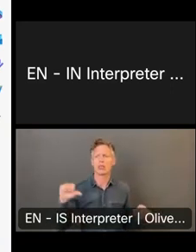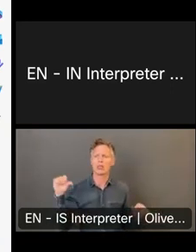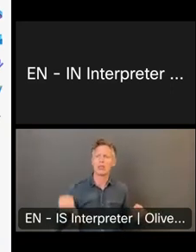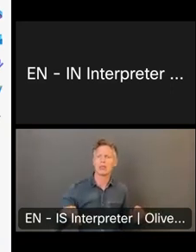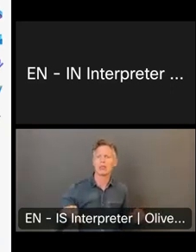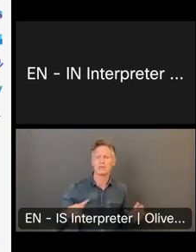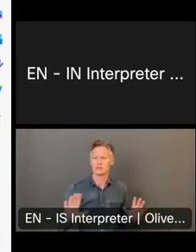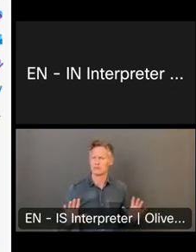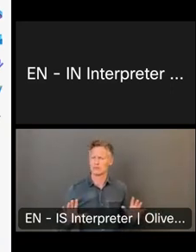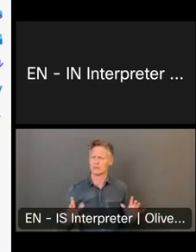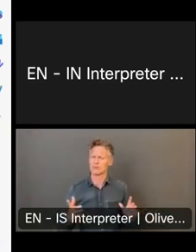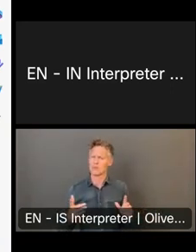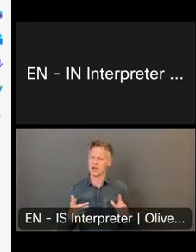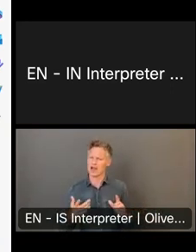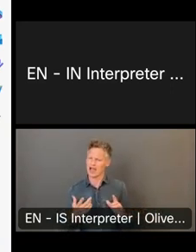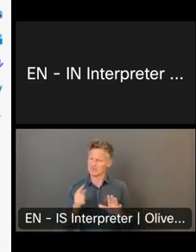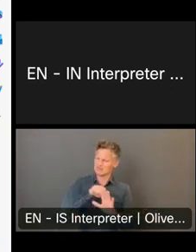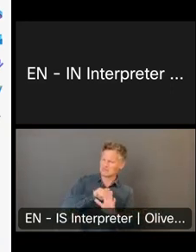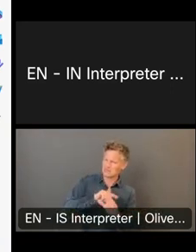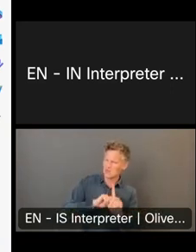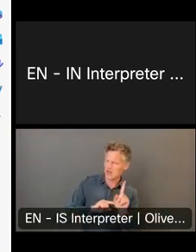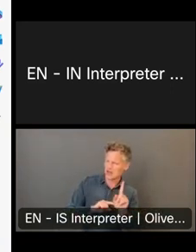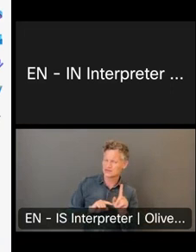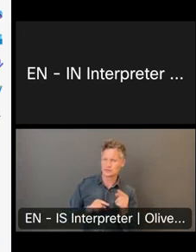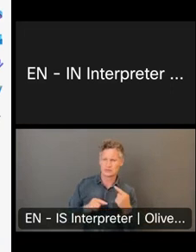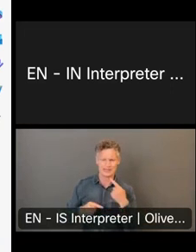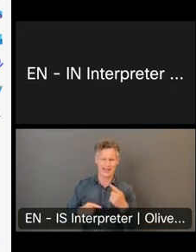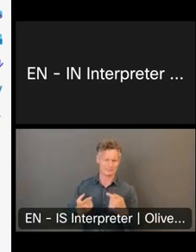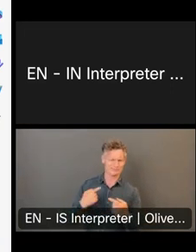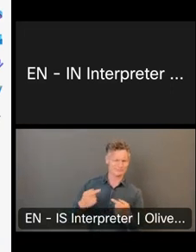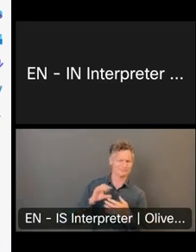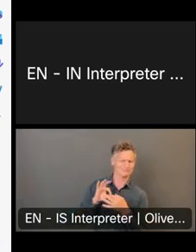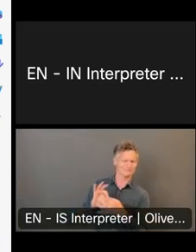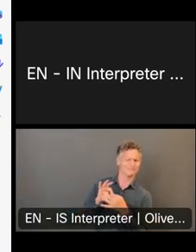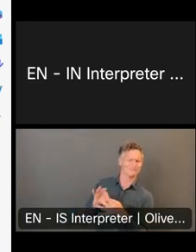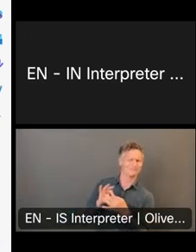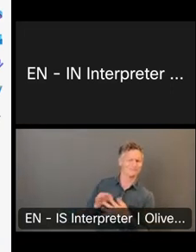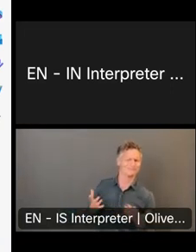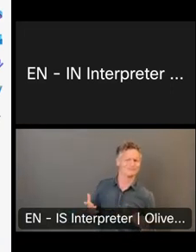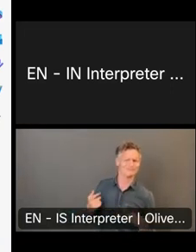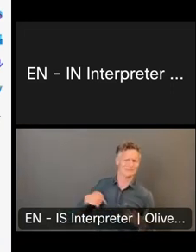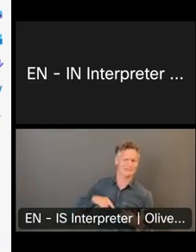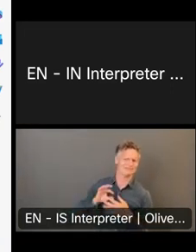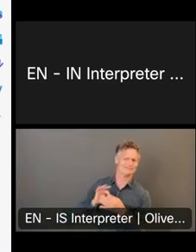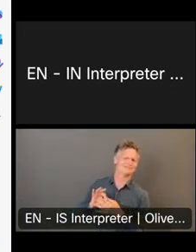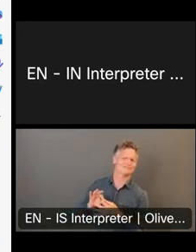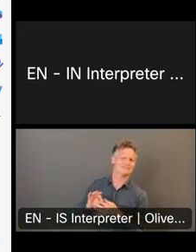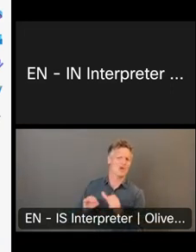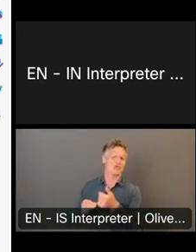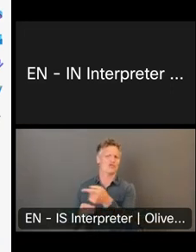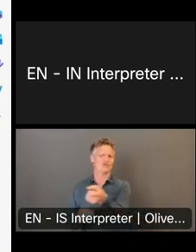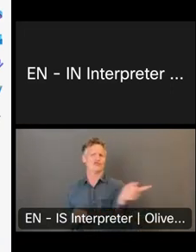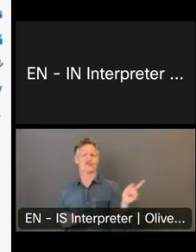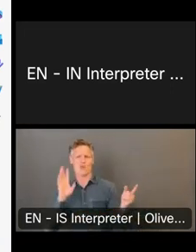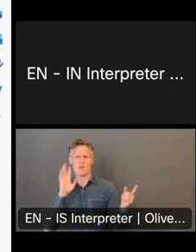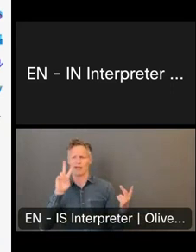you're indicating without saying it that we're in this together, we in group, and those other people out there are going to misinterpret what